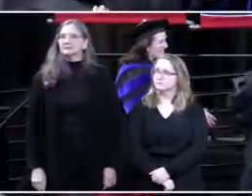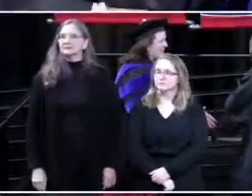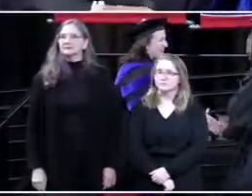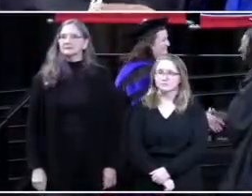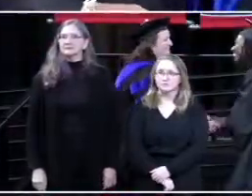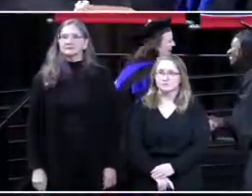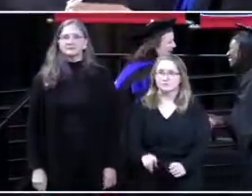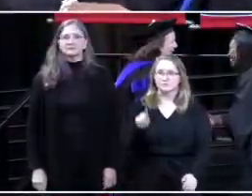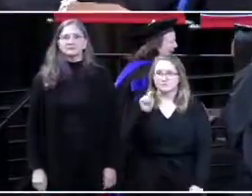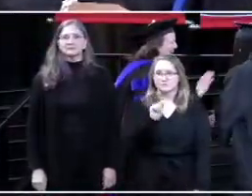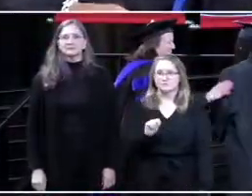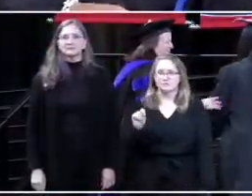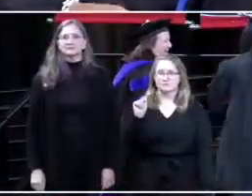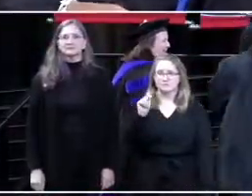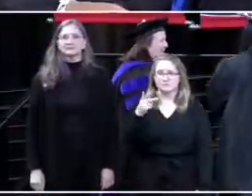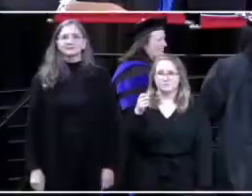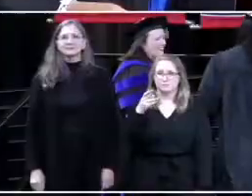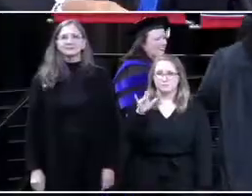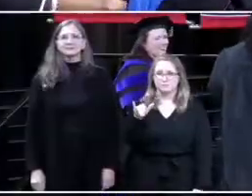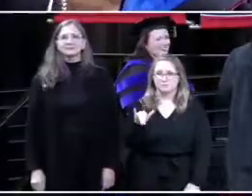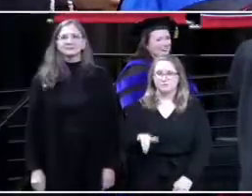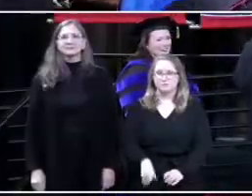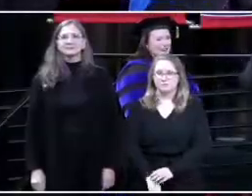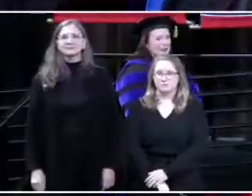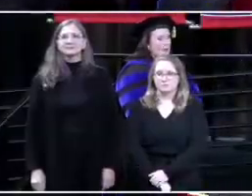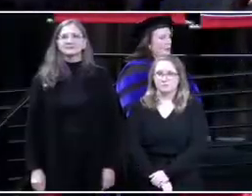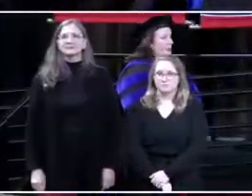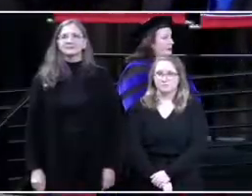Tori Ann Bird.